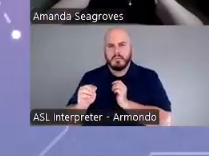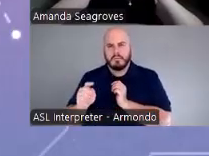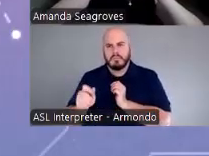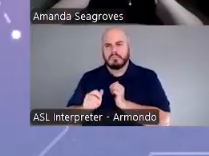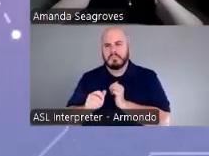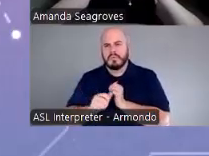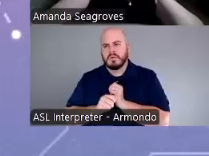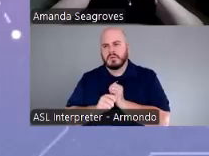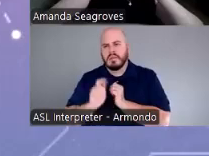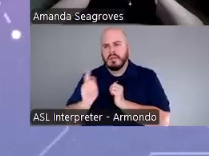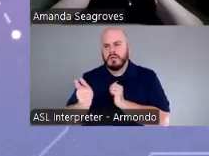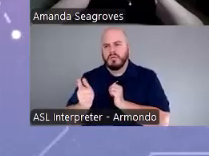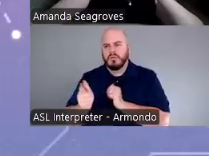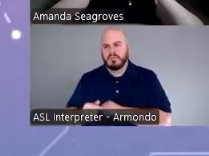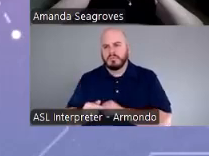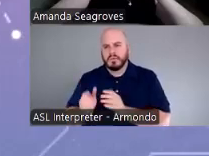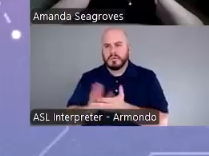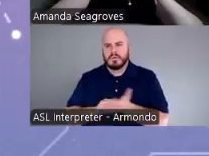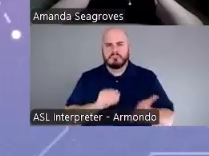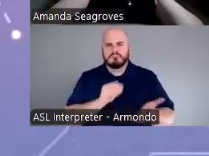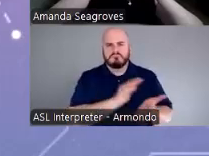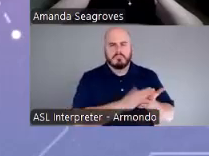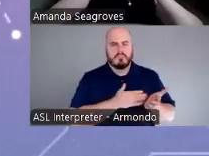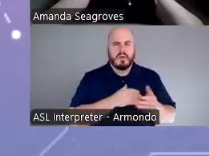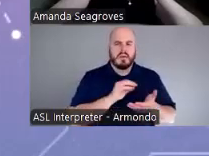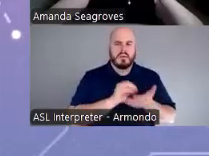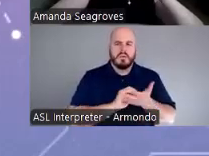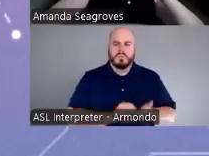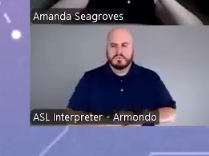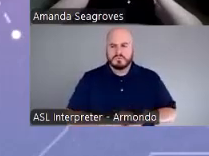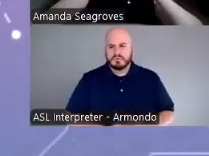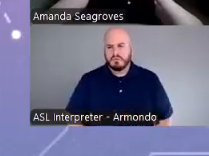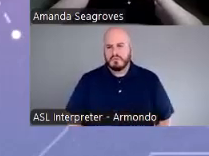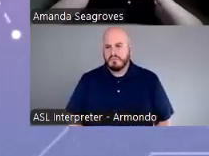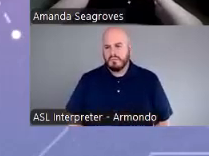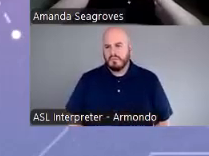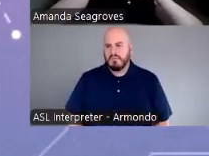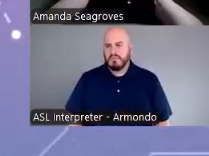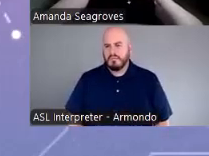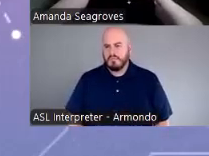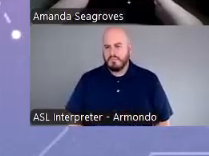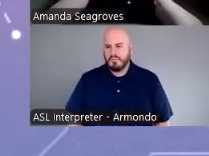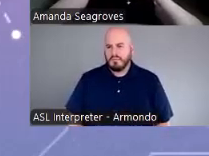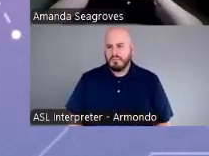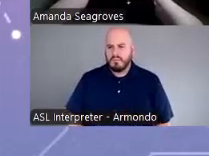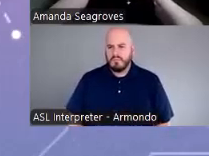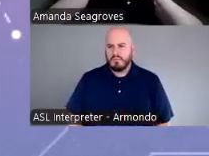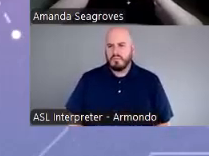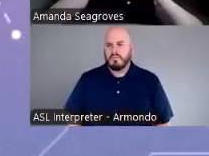me just paste this into my notes to make sure I can ask her this question.